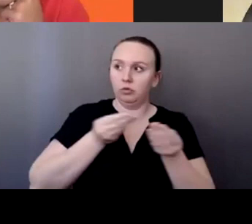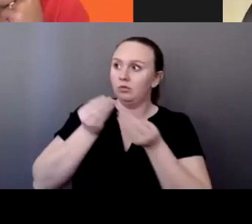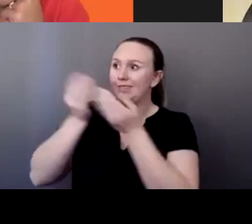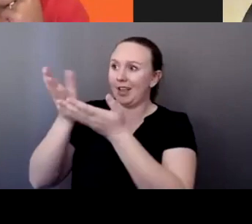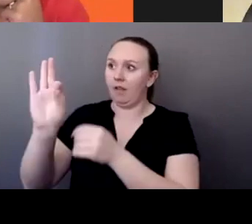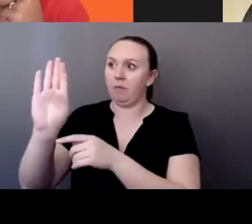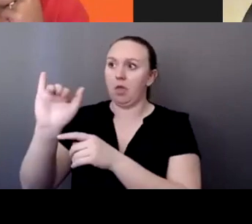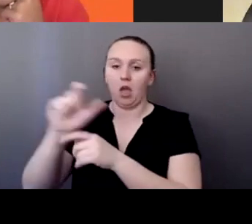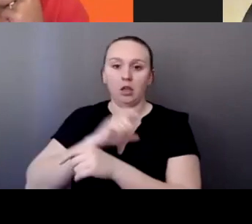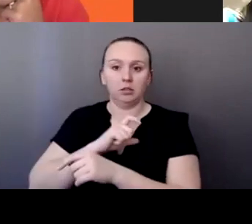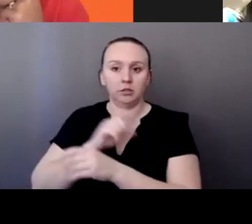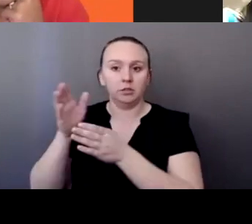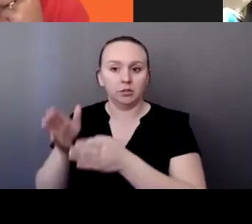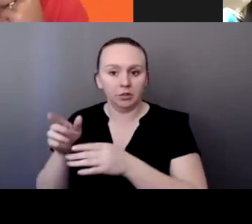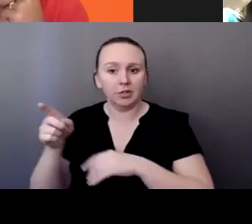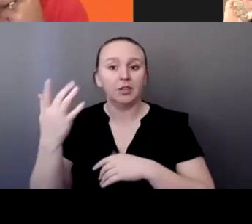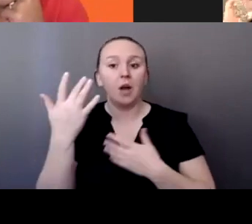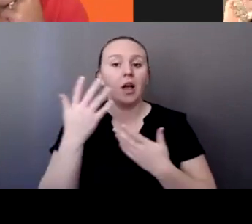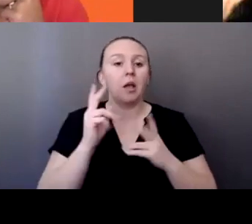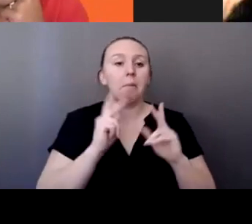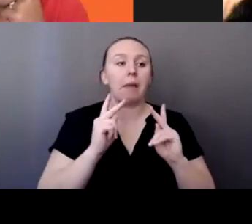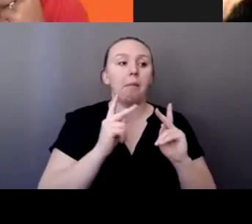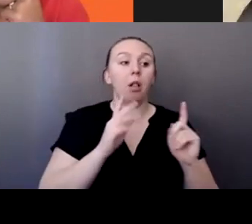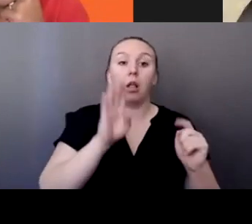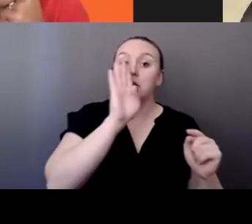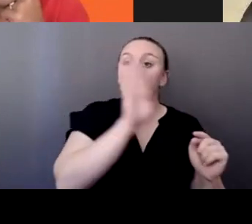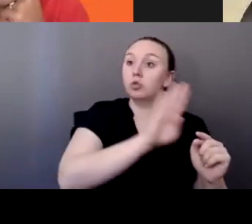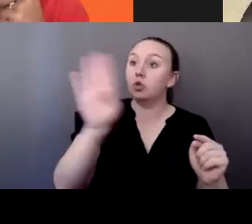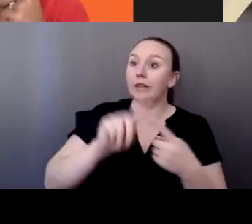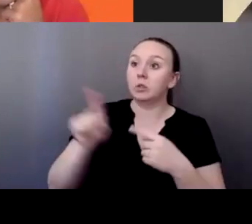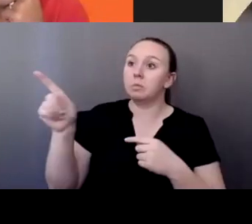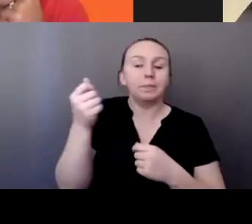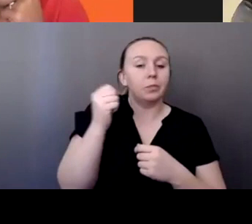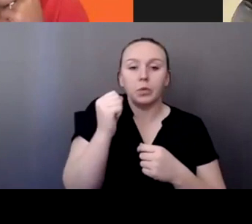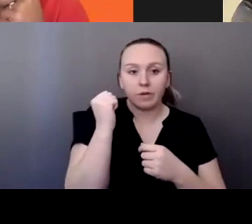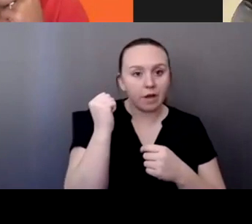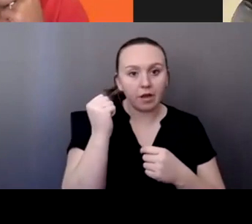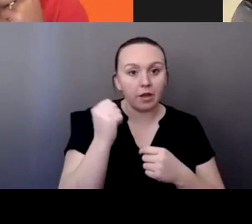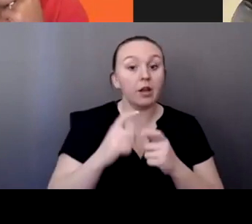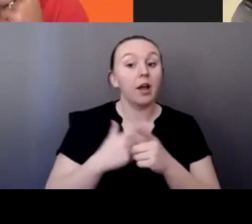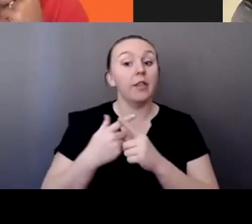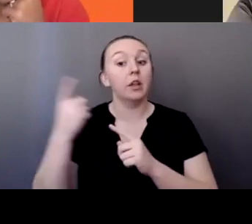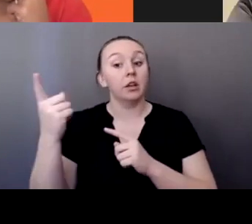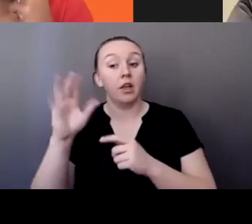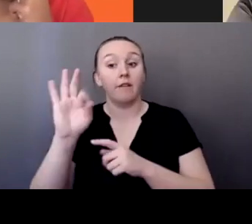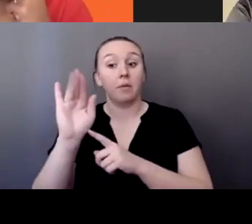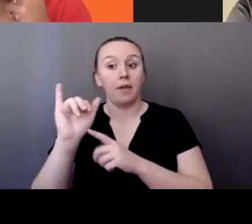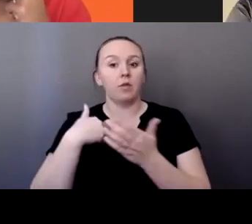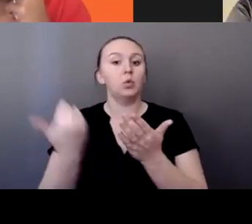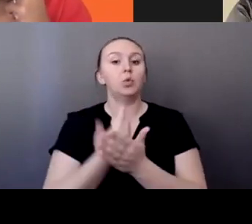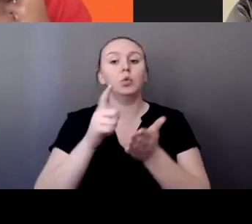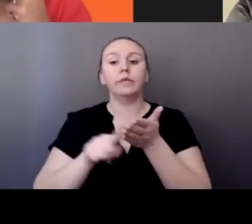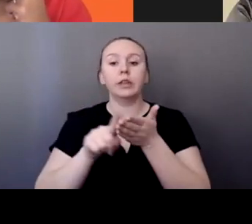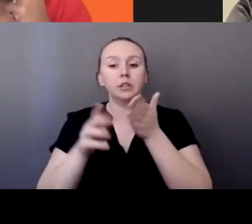um, just because people wouldn't talk with them. And so then we had a new one that came out shortly thereafter, like